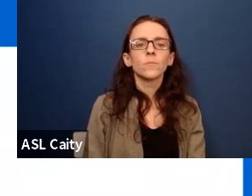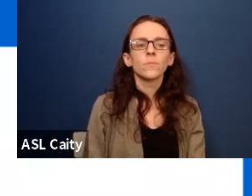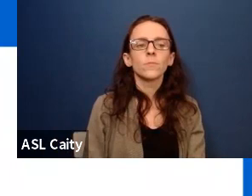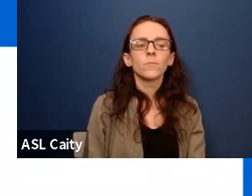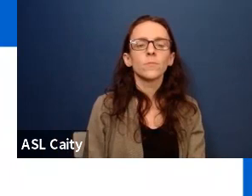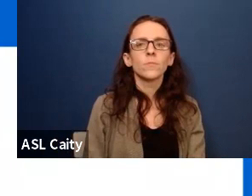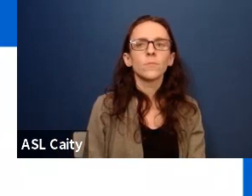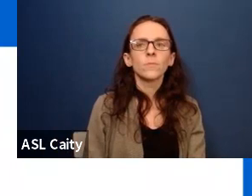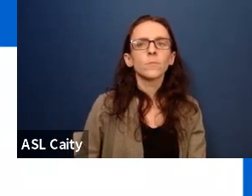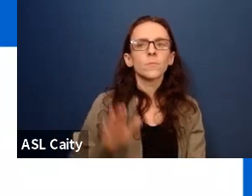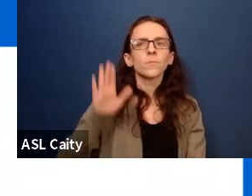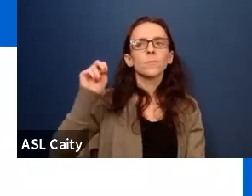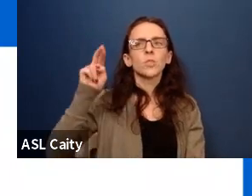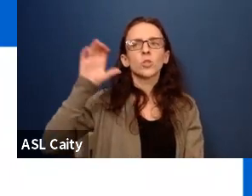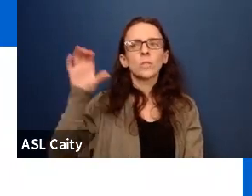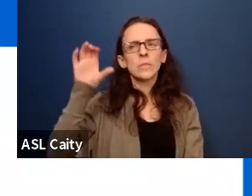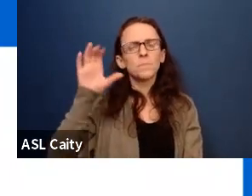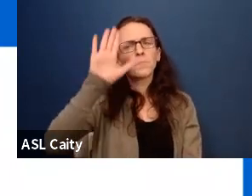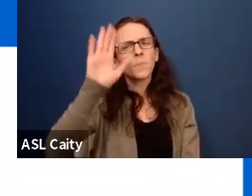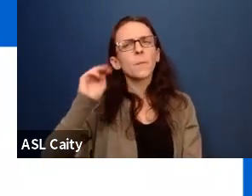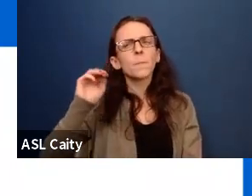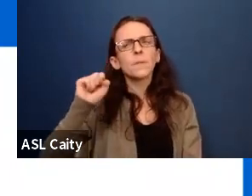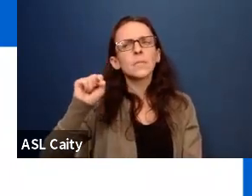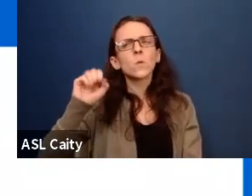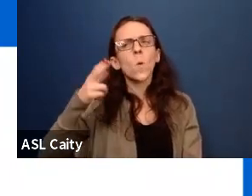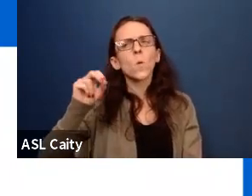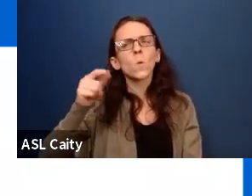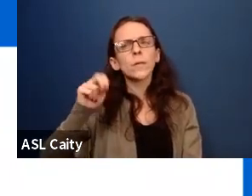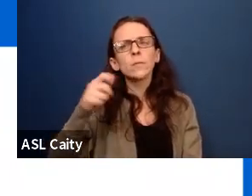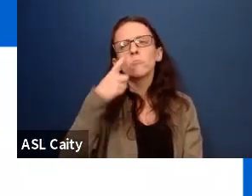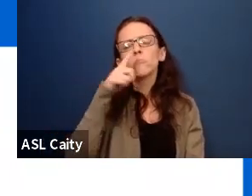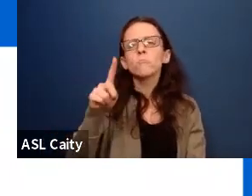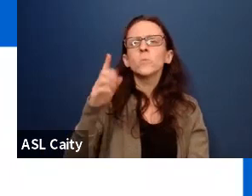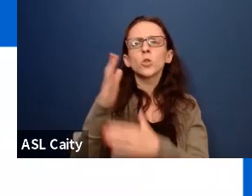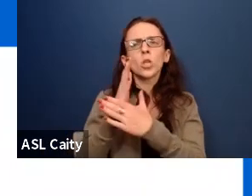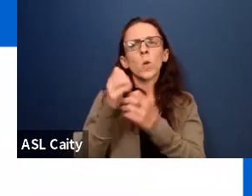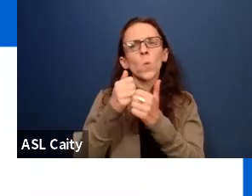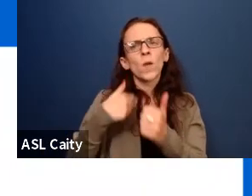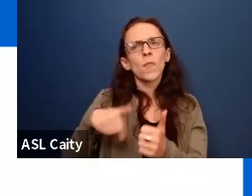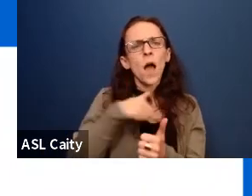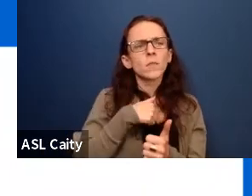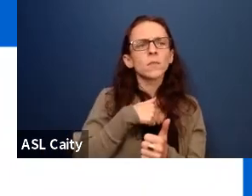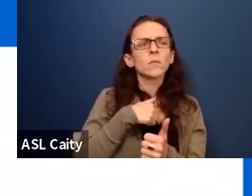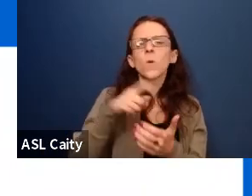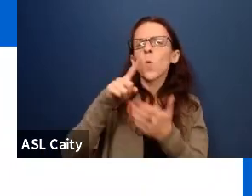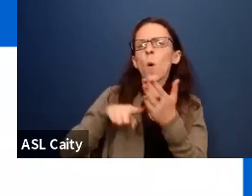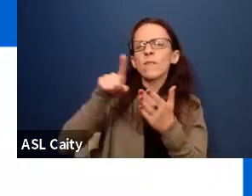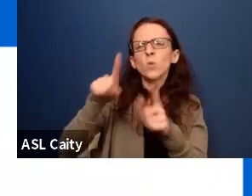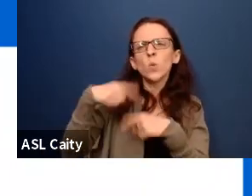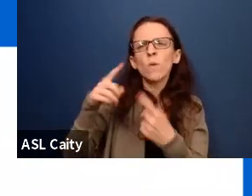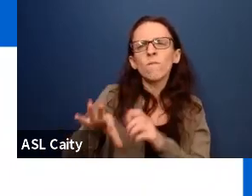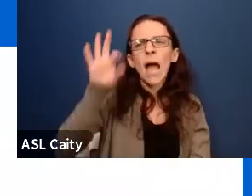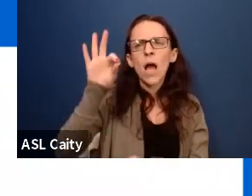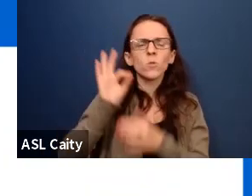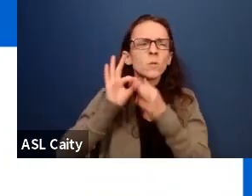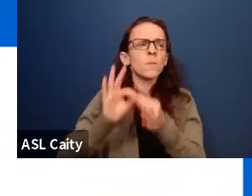Ms. Hogan, could you share with us what you have found in terms of increasing